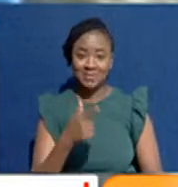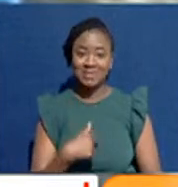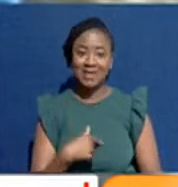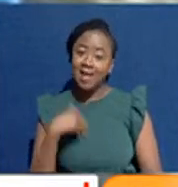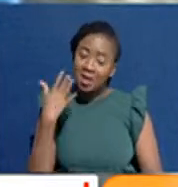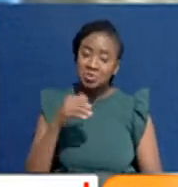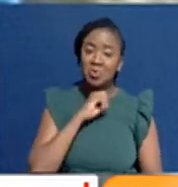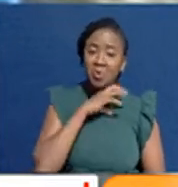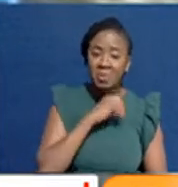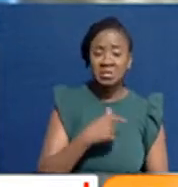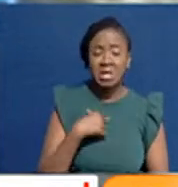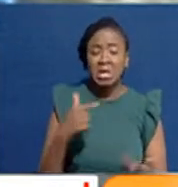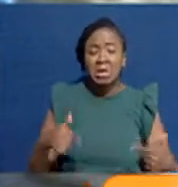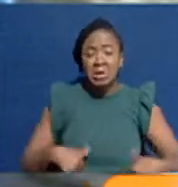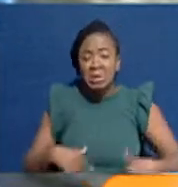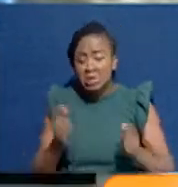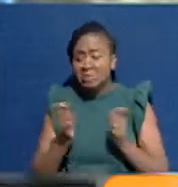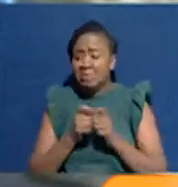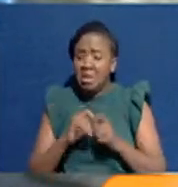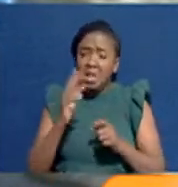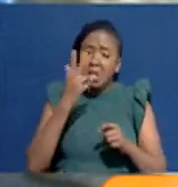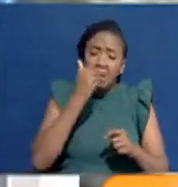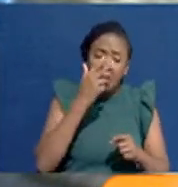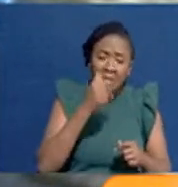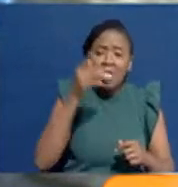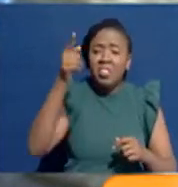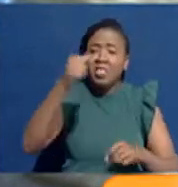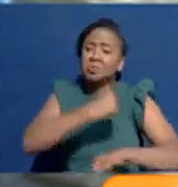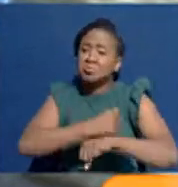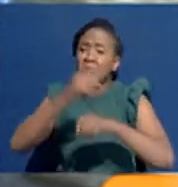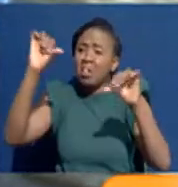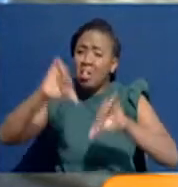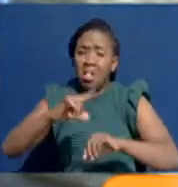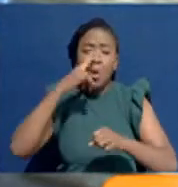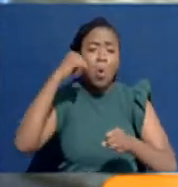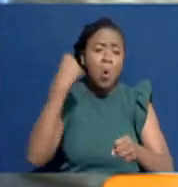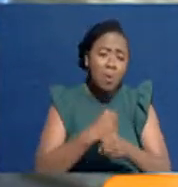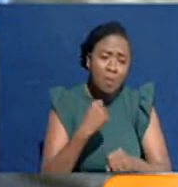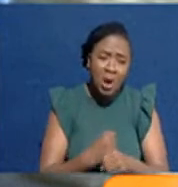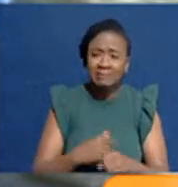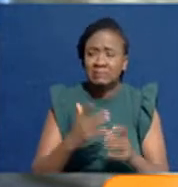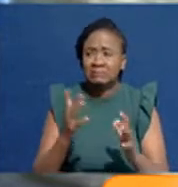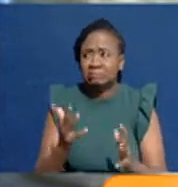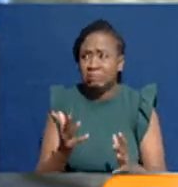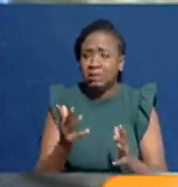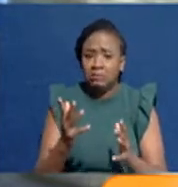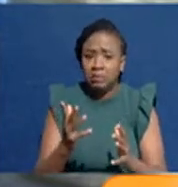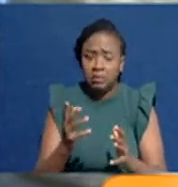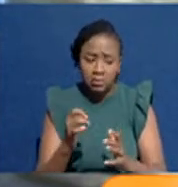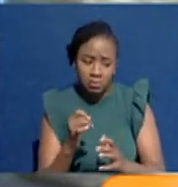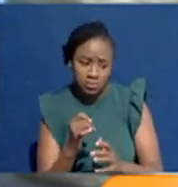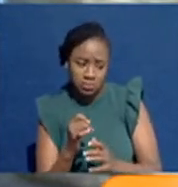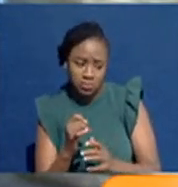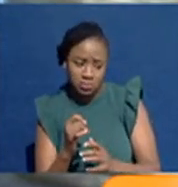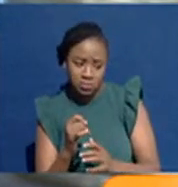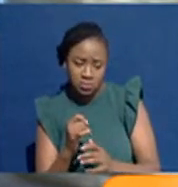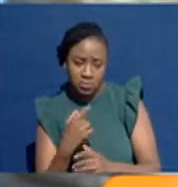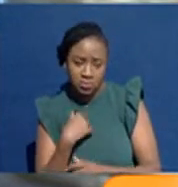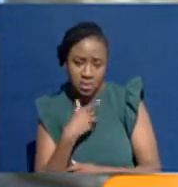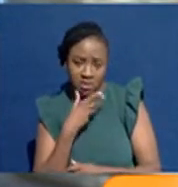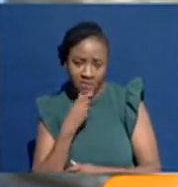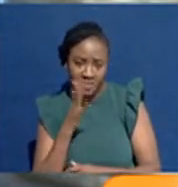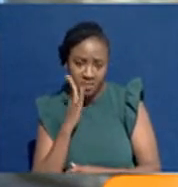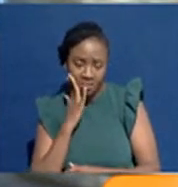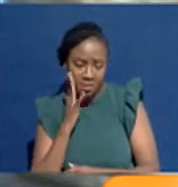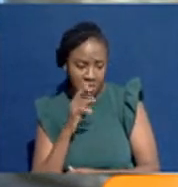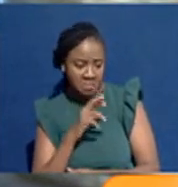of food, they'll complain of anything, the things that happen in school, assignments and such. And then if you as a parent go and,